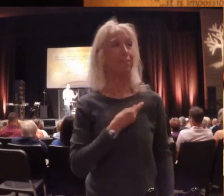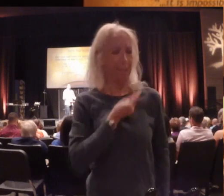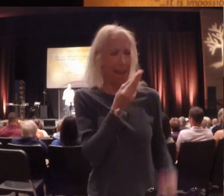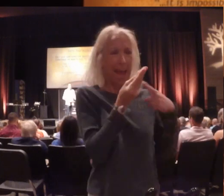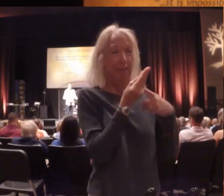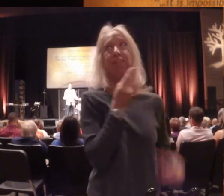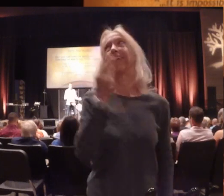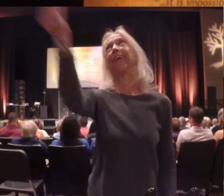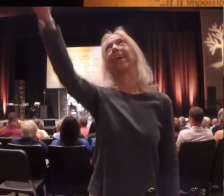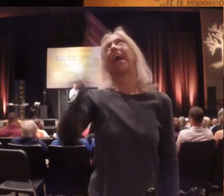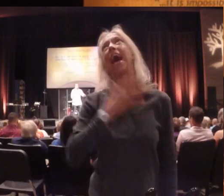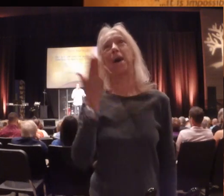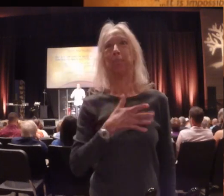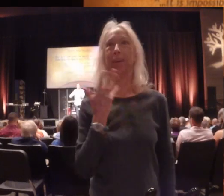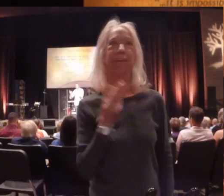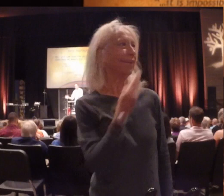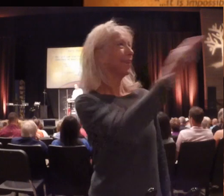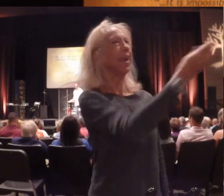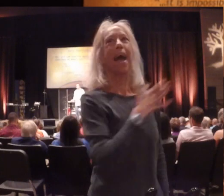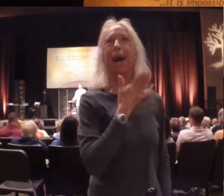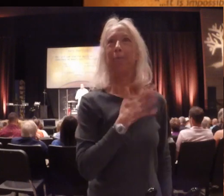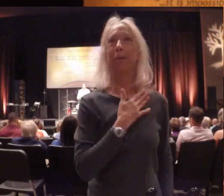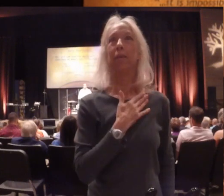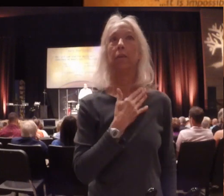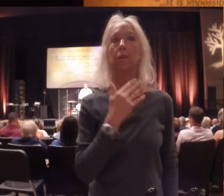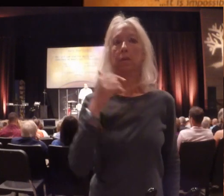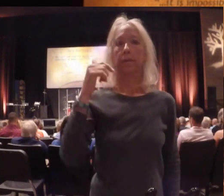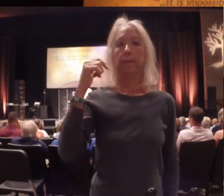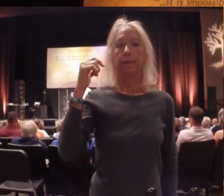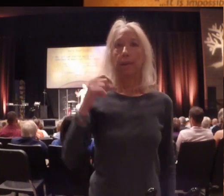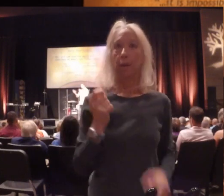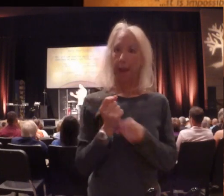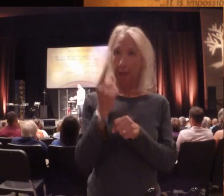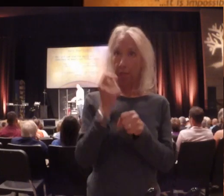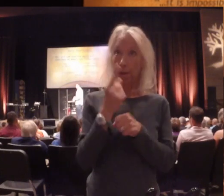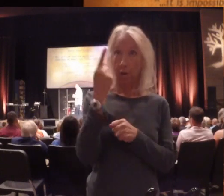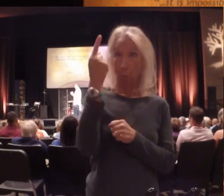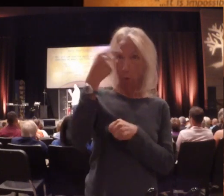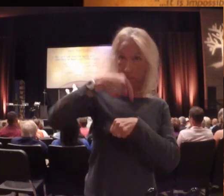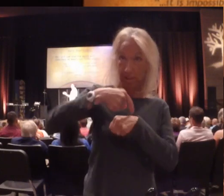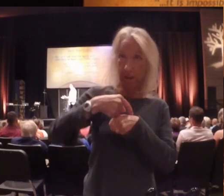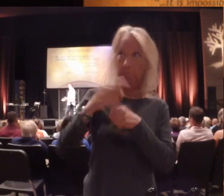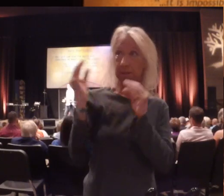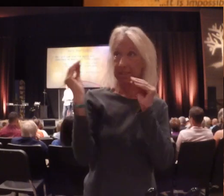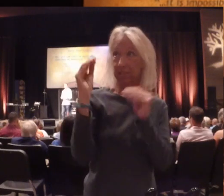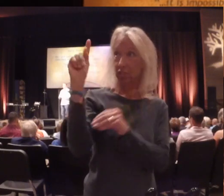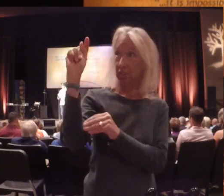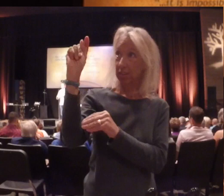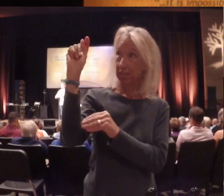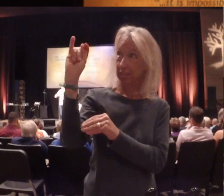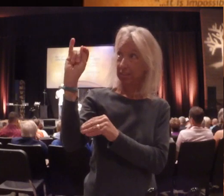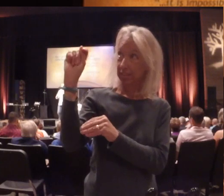just to be generous, especially with our finances. You know, when we teach on tithing once a year, that's a bold move for us because we want you